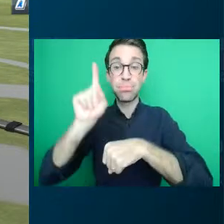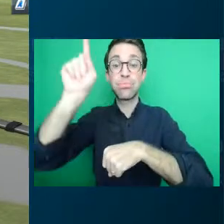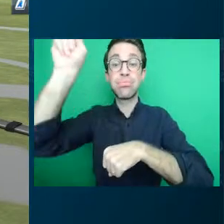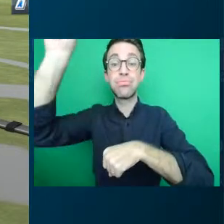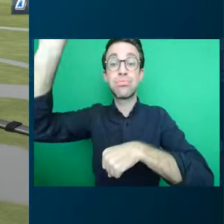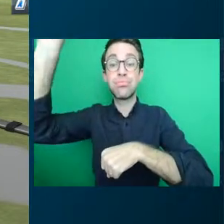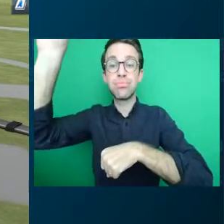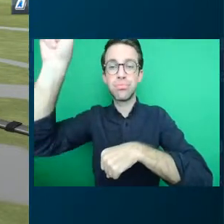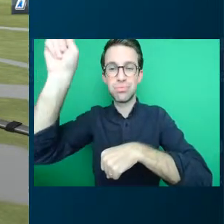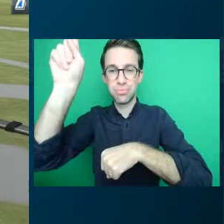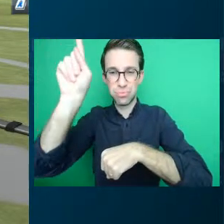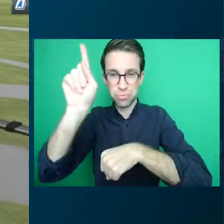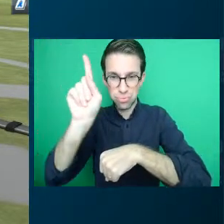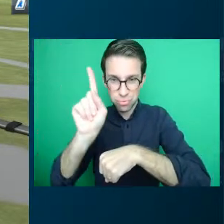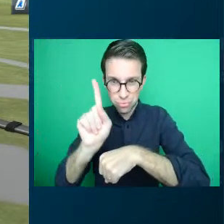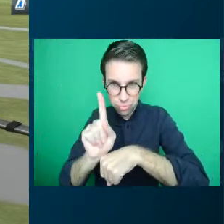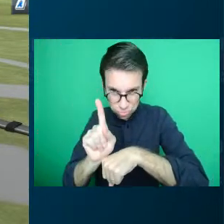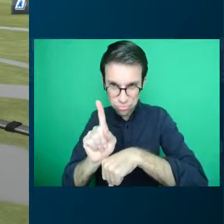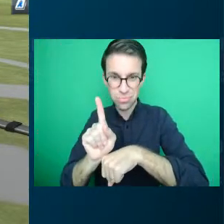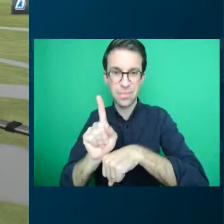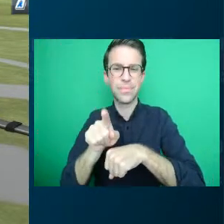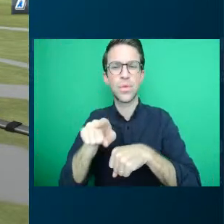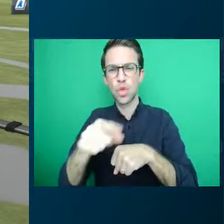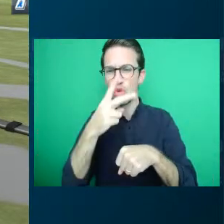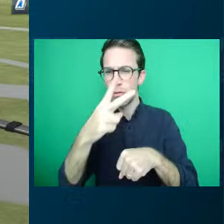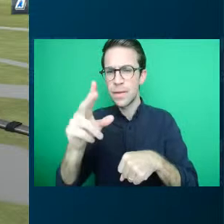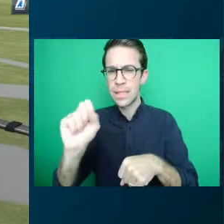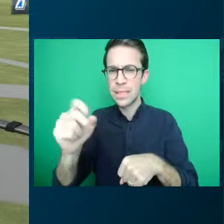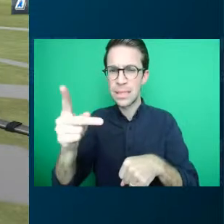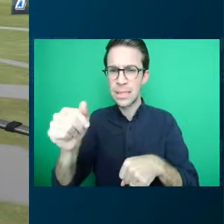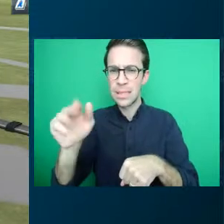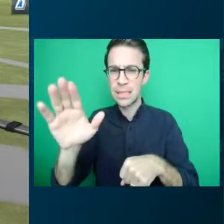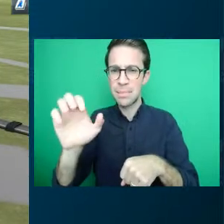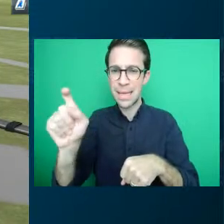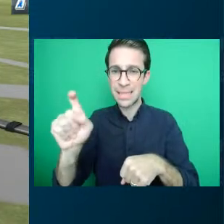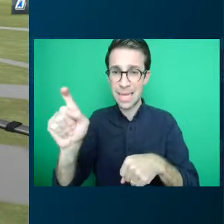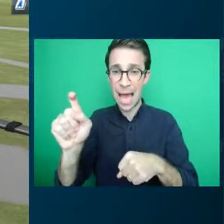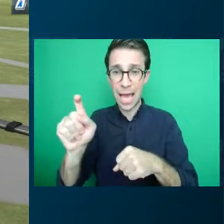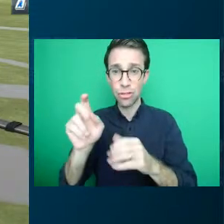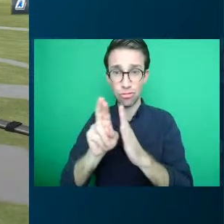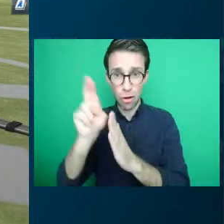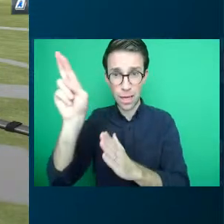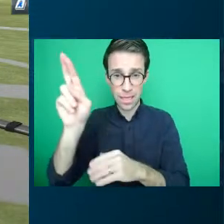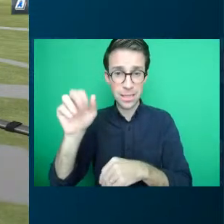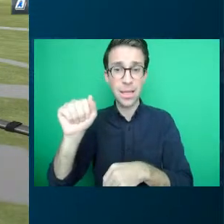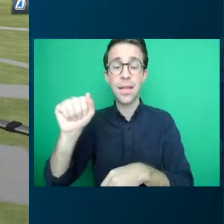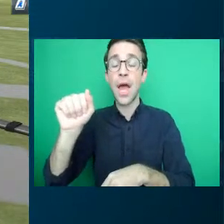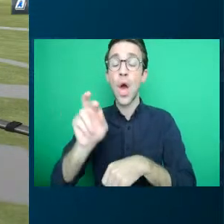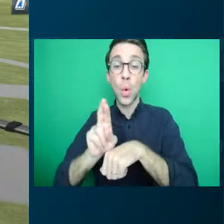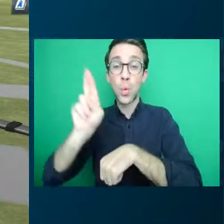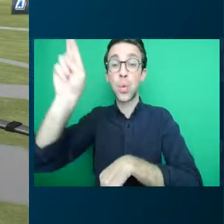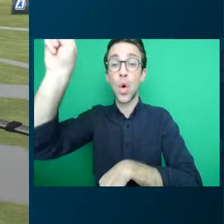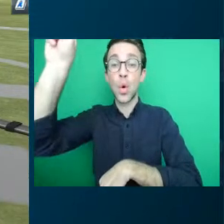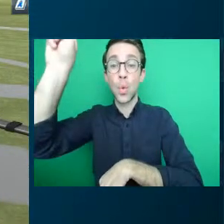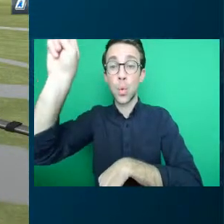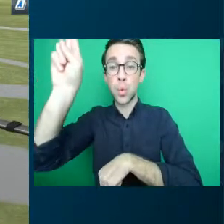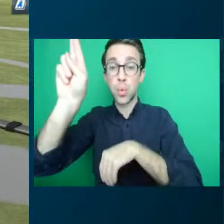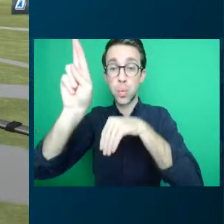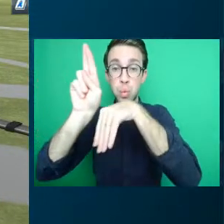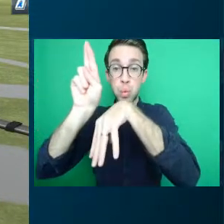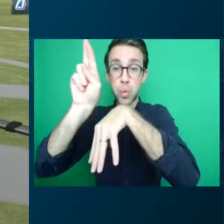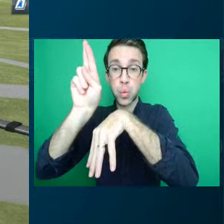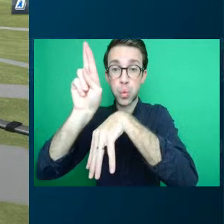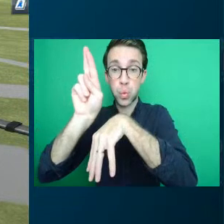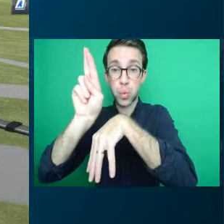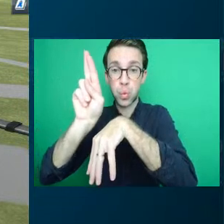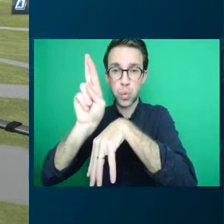touch down. We didn't have any fuel. You've seen SpaceX rockets land, right? Where they come back down and they land and they turn the engines on again, and that actually lets the rocket land. We've